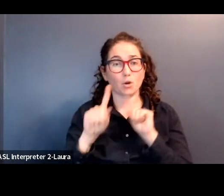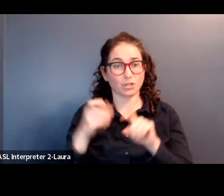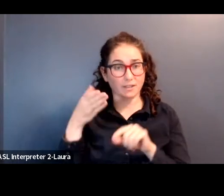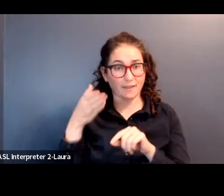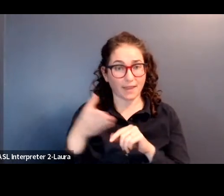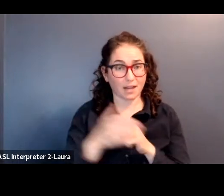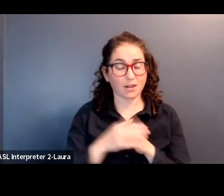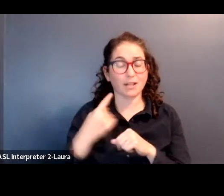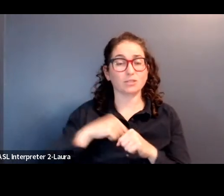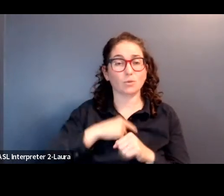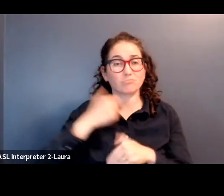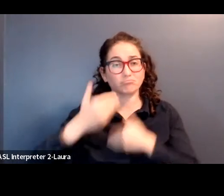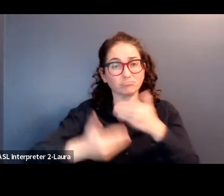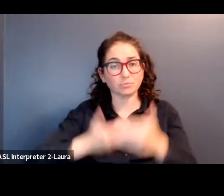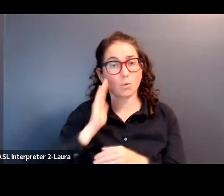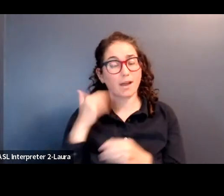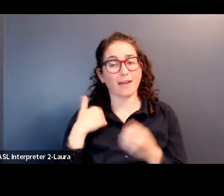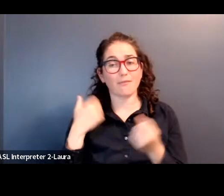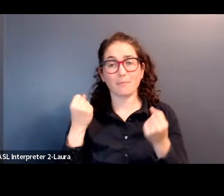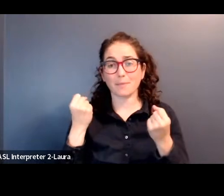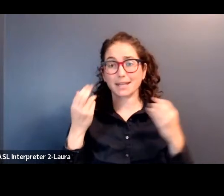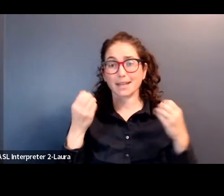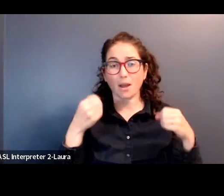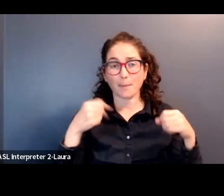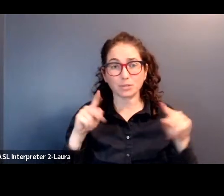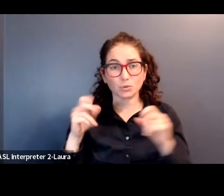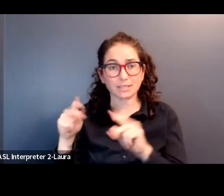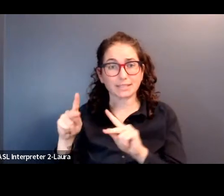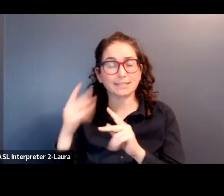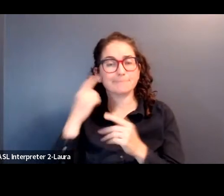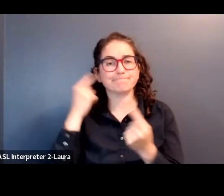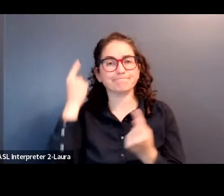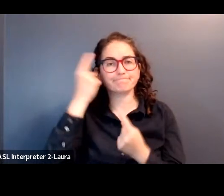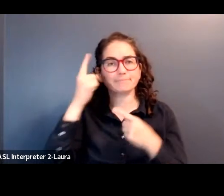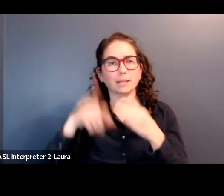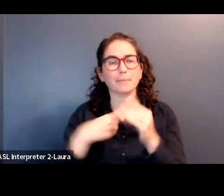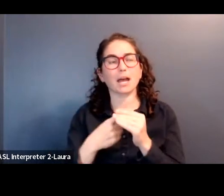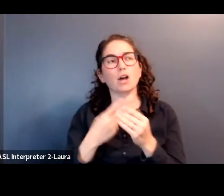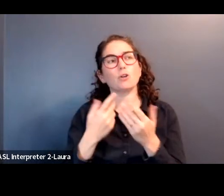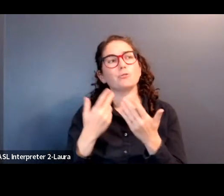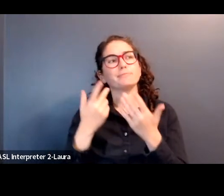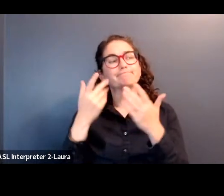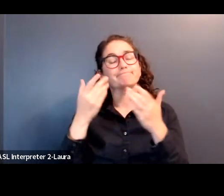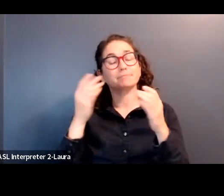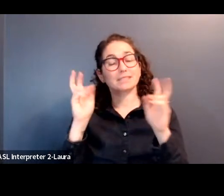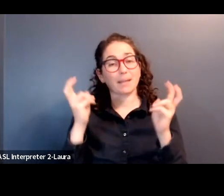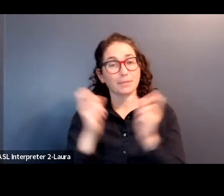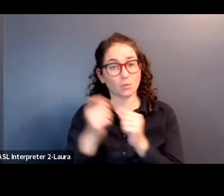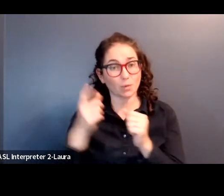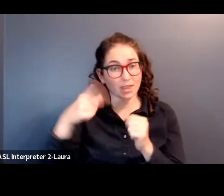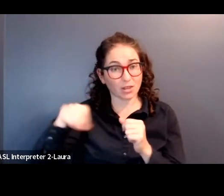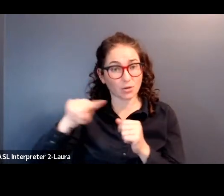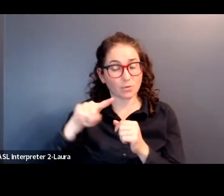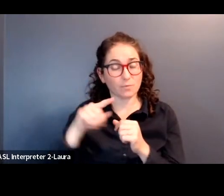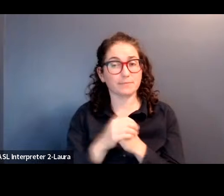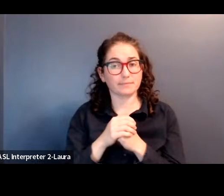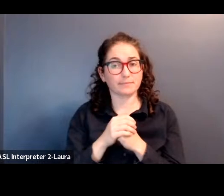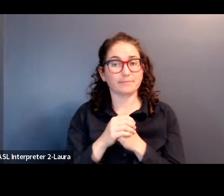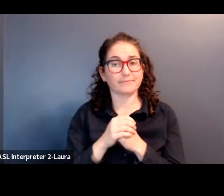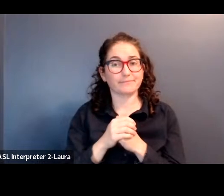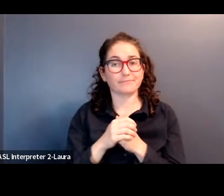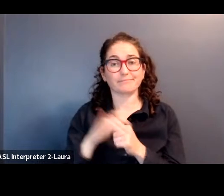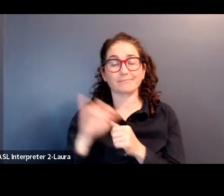through this process, there'll be many opportunities to think about these topics with you. We, like our